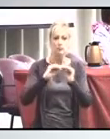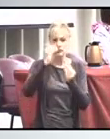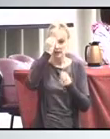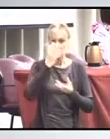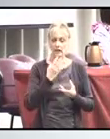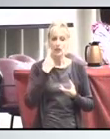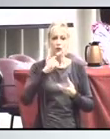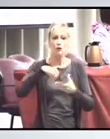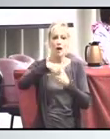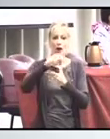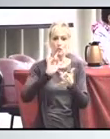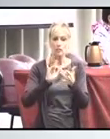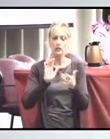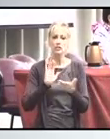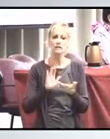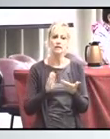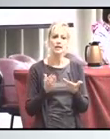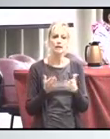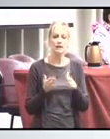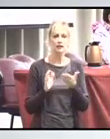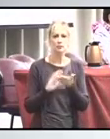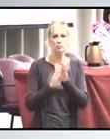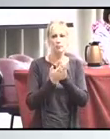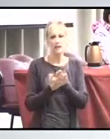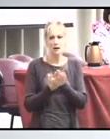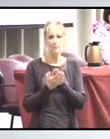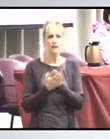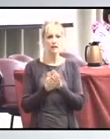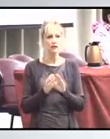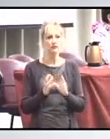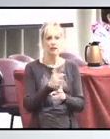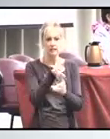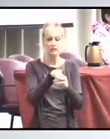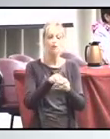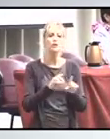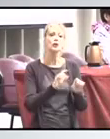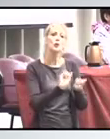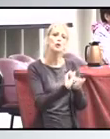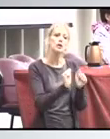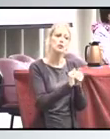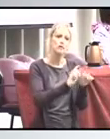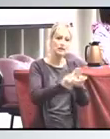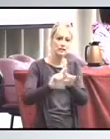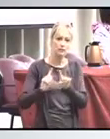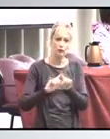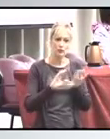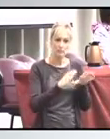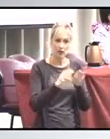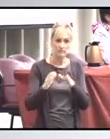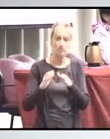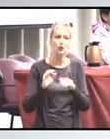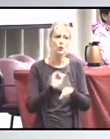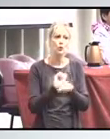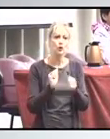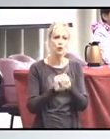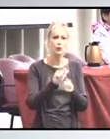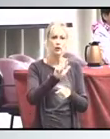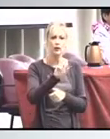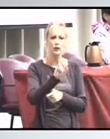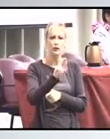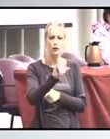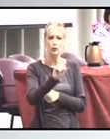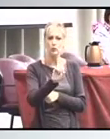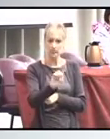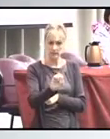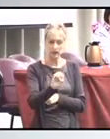for outreach is becoming underscored. We're working with different populations. I've had a chance to work with Louise as we focus on some